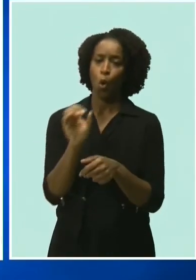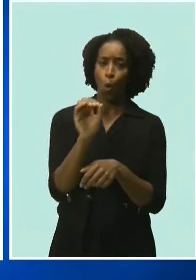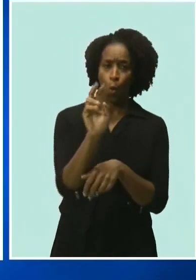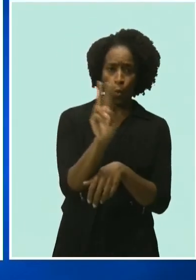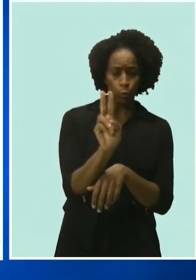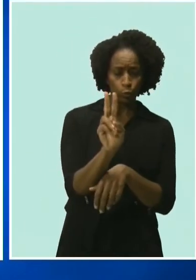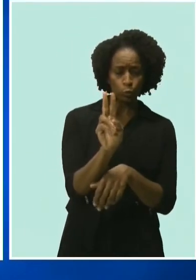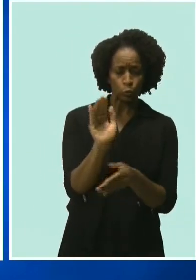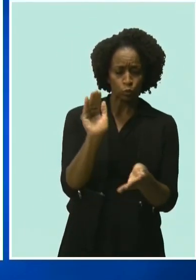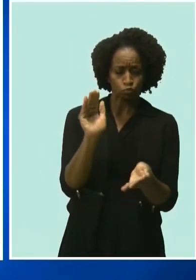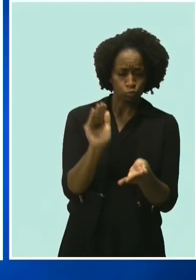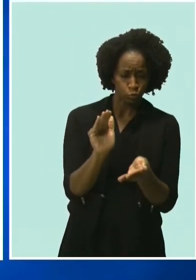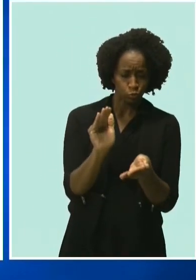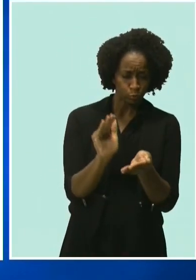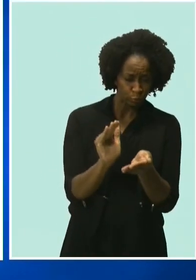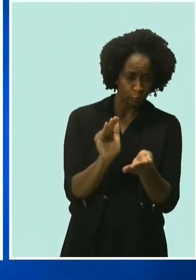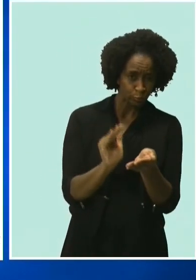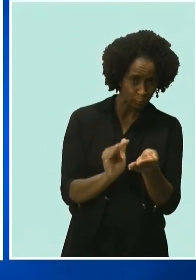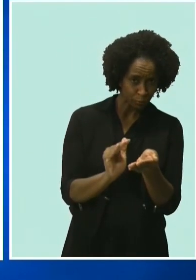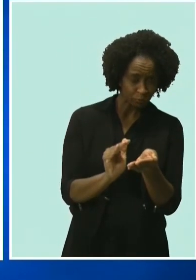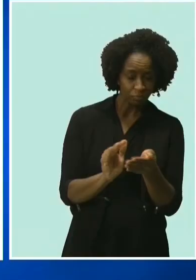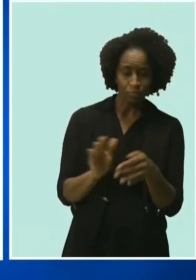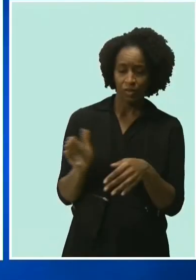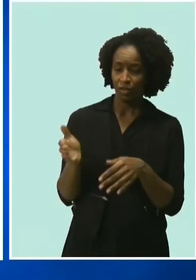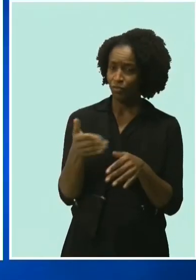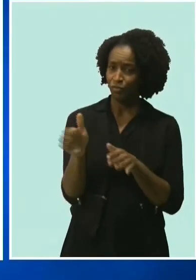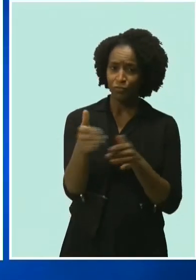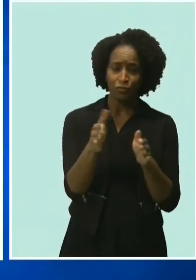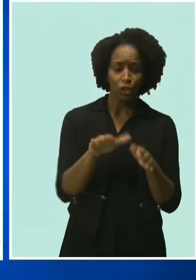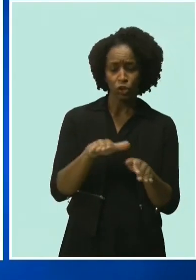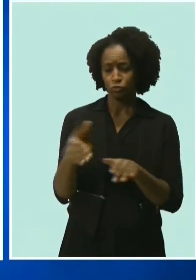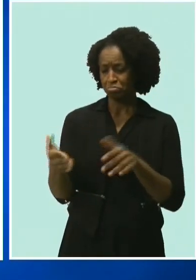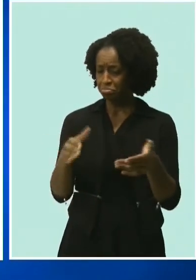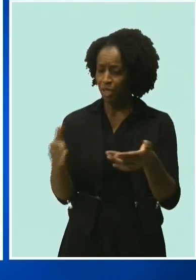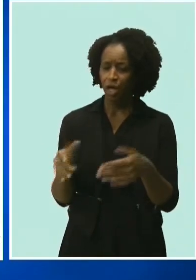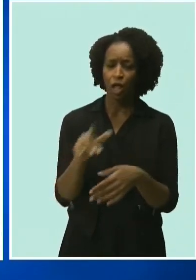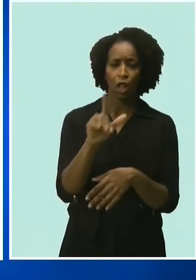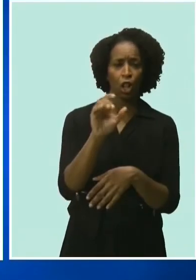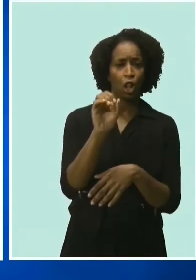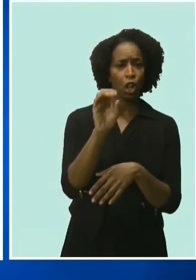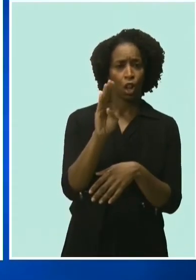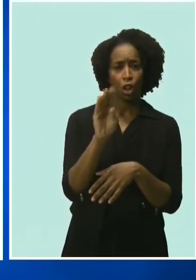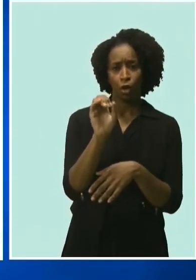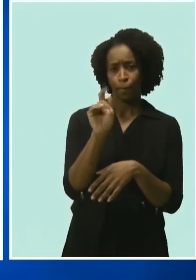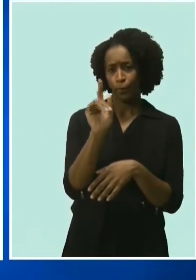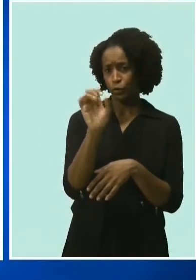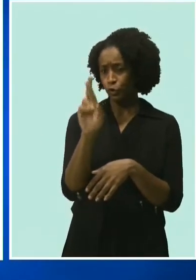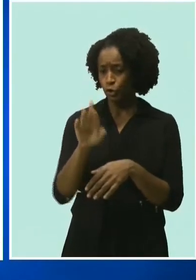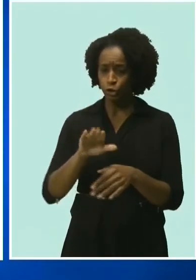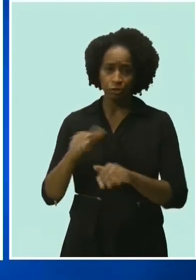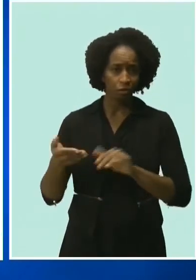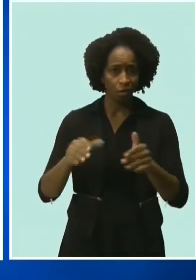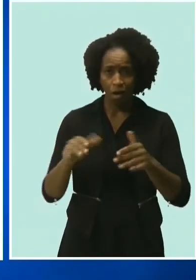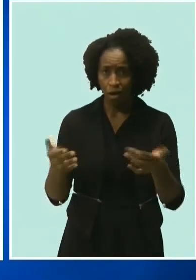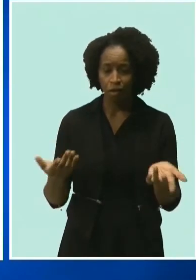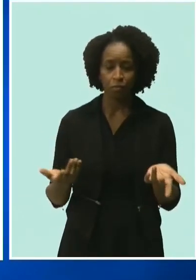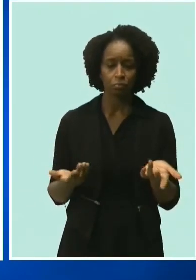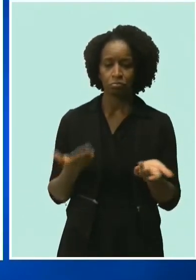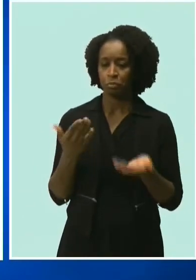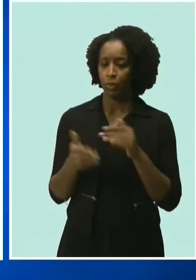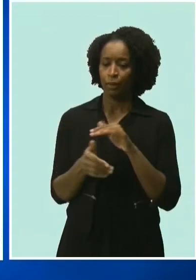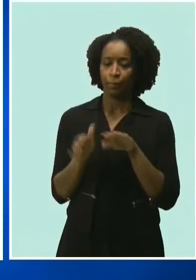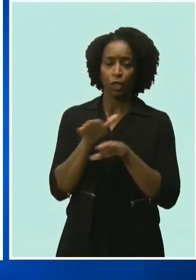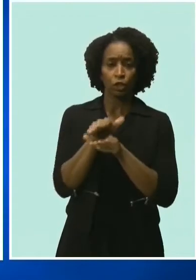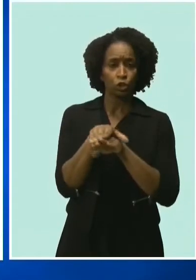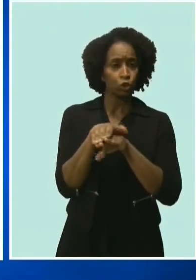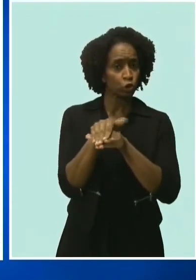the immediate environment. You have fish dying, lobster dying. You have things that might get trapped, so turtles